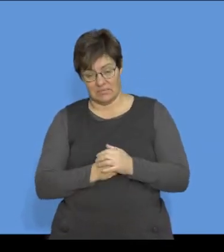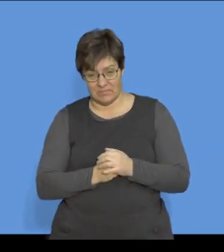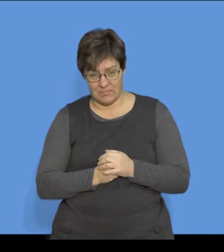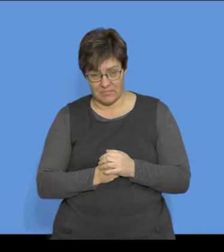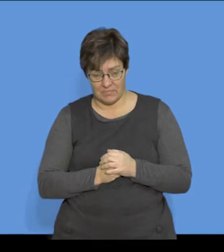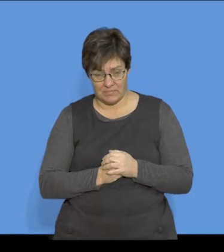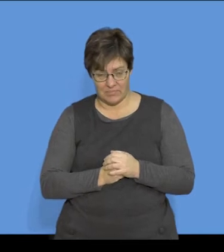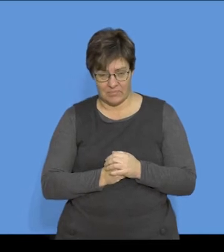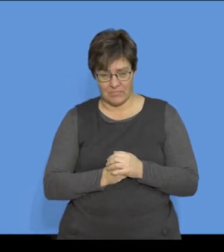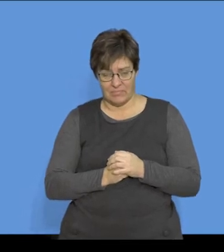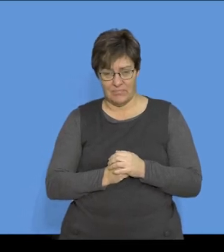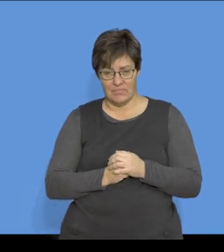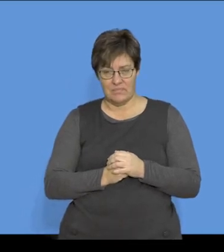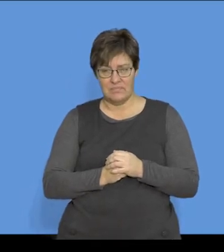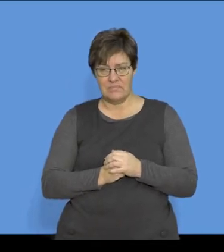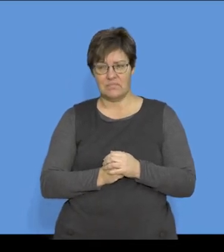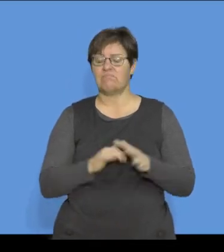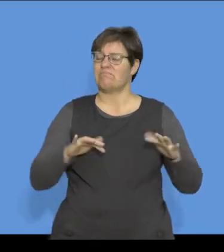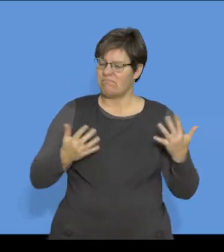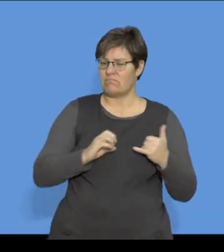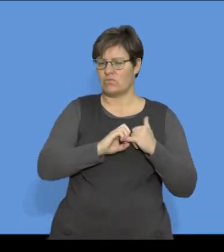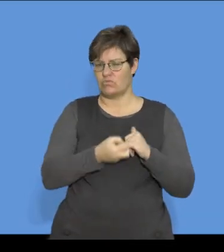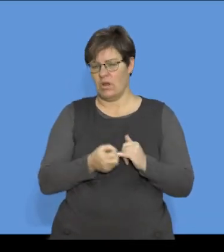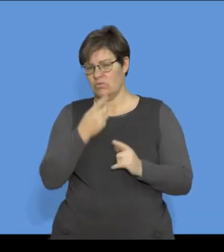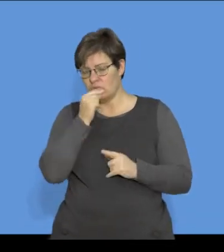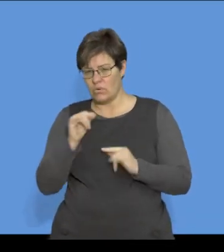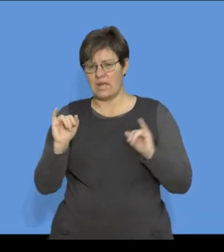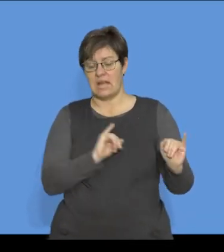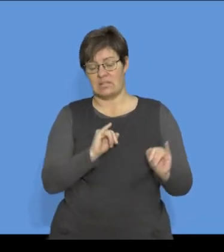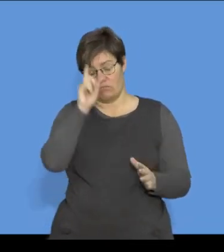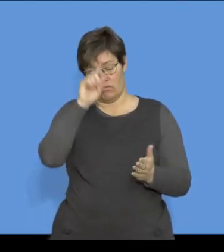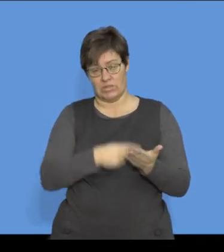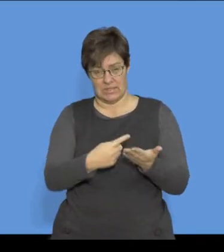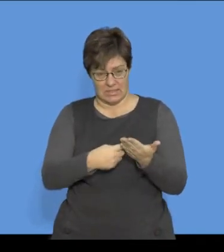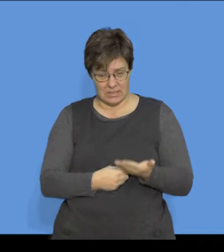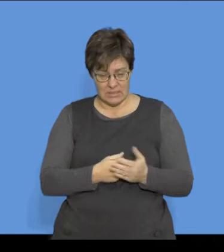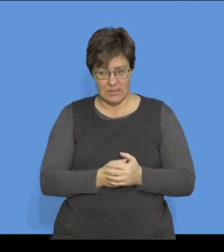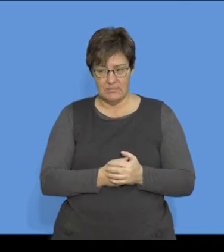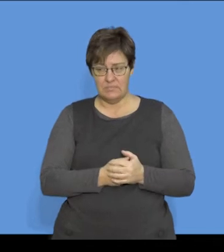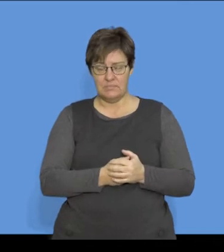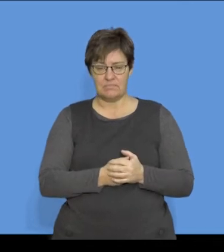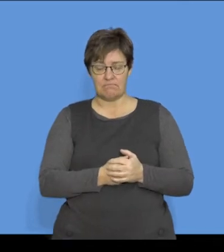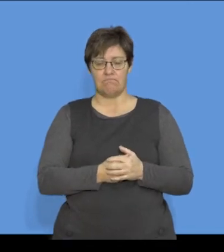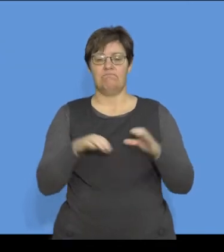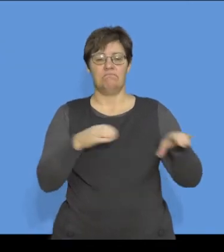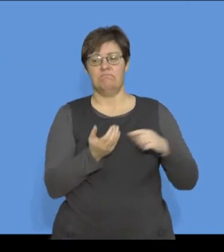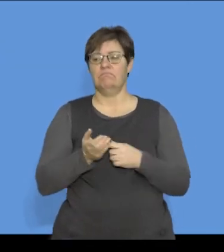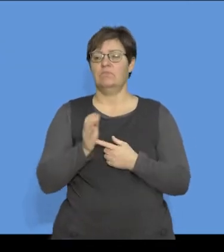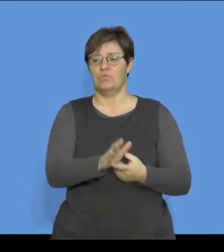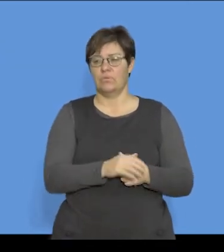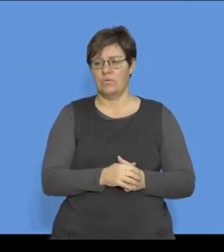if we add the angles? That's what we're trying to do with the inductive reasoning. So I have just an exercise that I want to show you